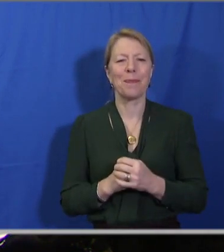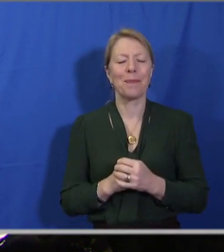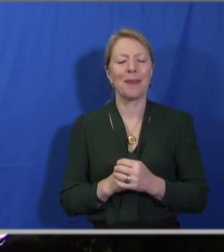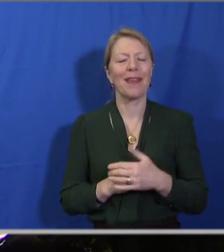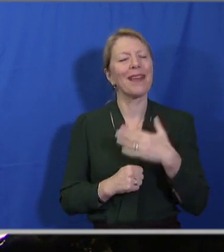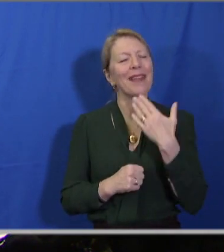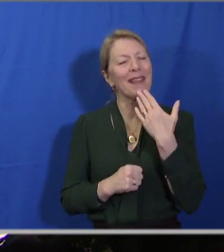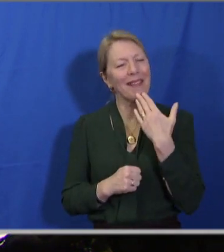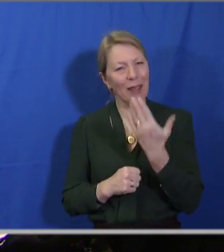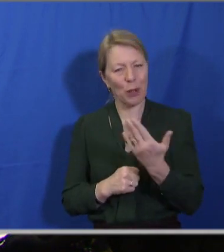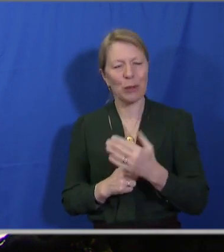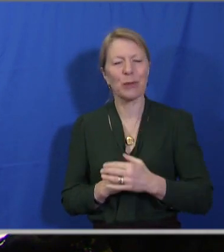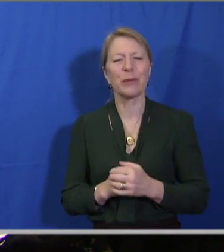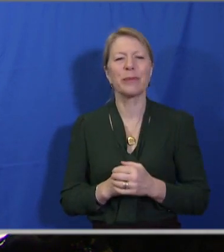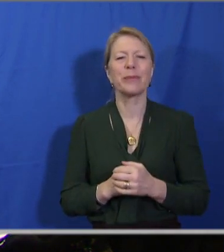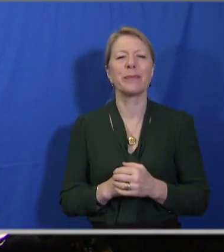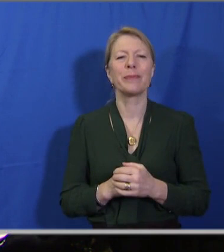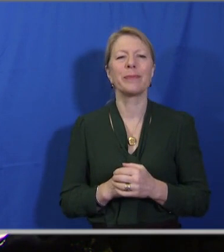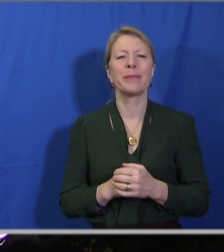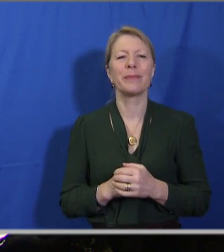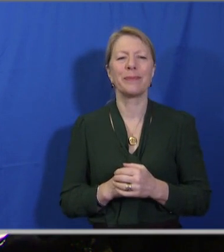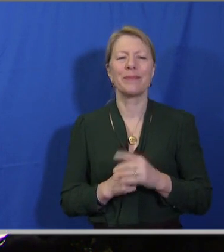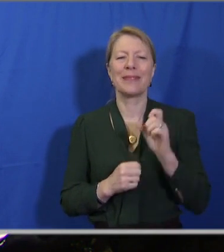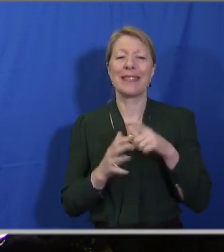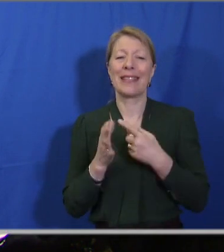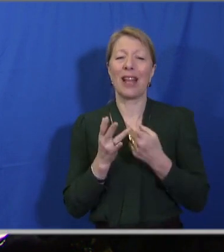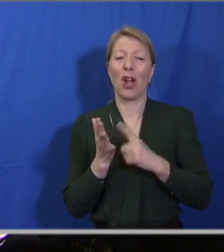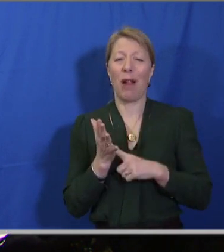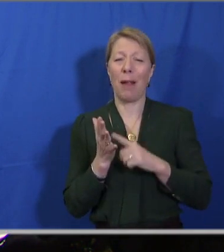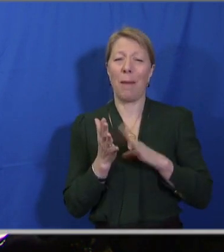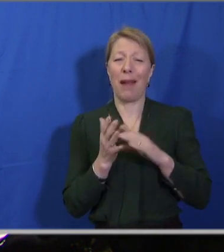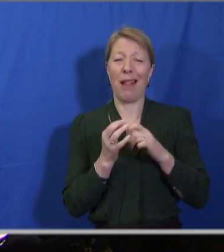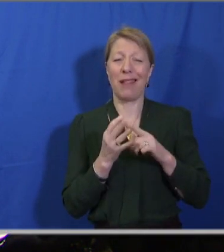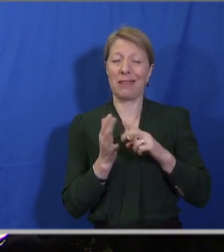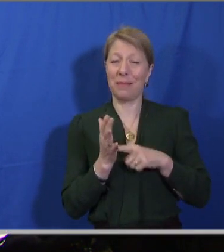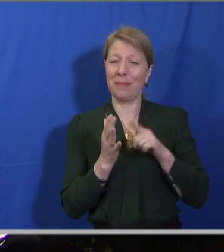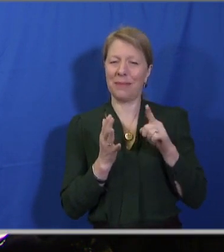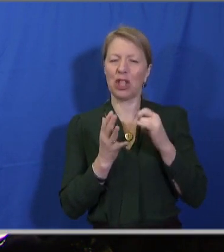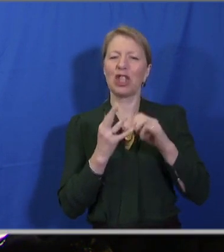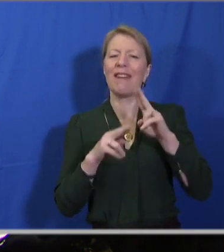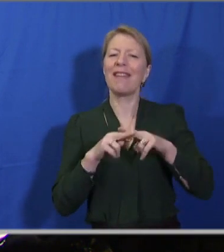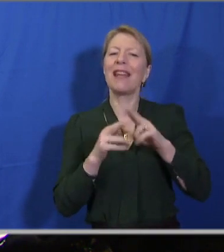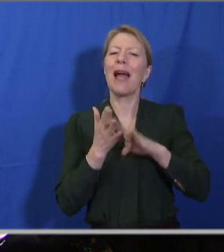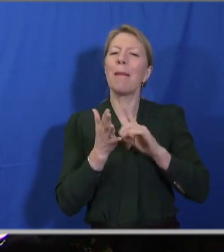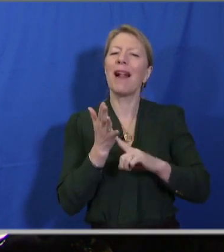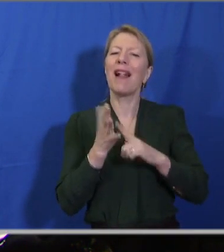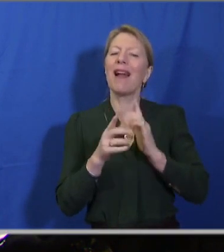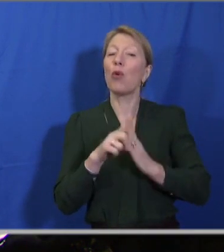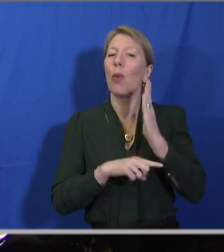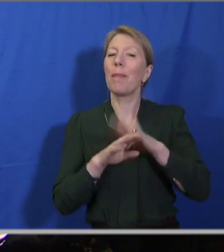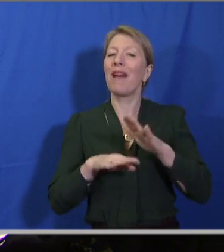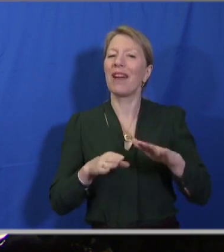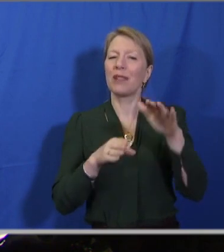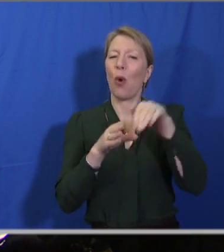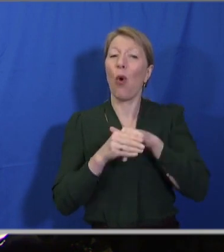Caherly. Carol Killen, Sinn Féin MLA for North Belfast, and I'm also sitting on the Health Committee. So